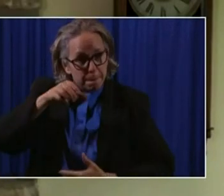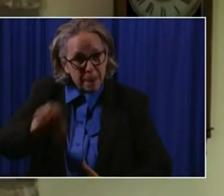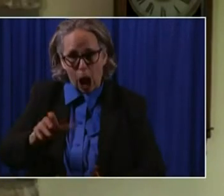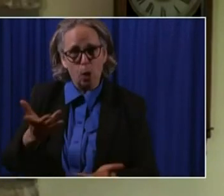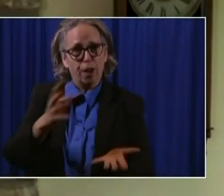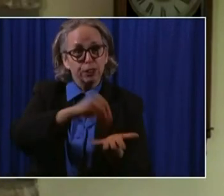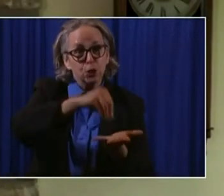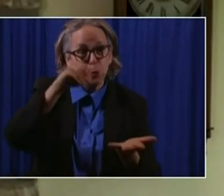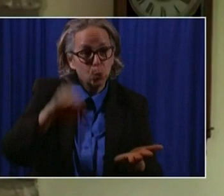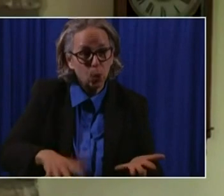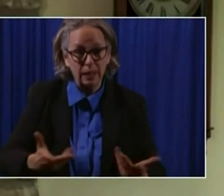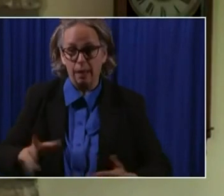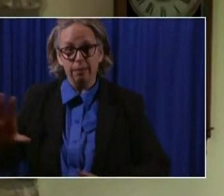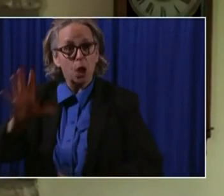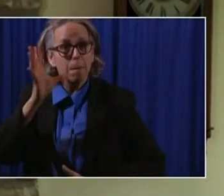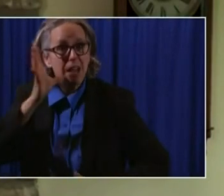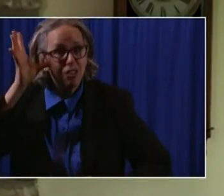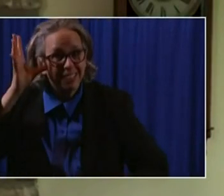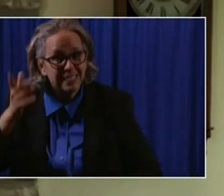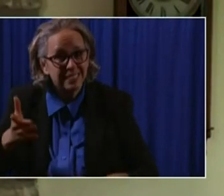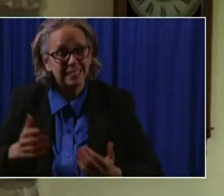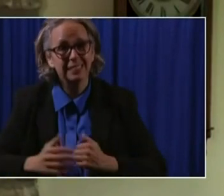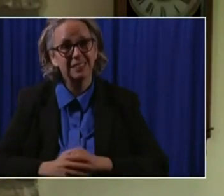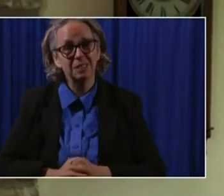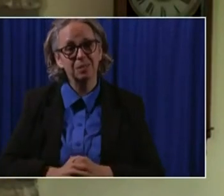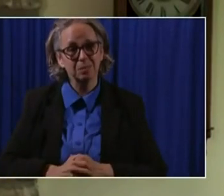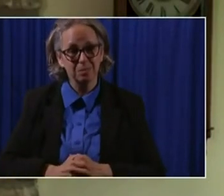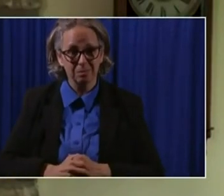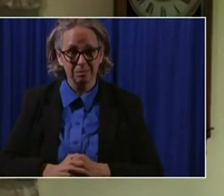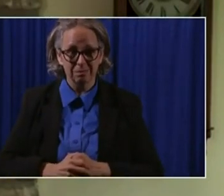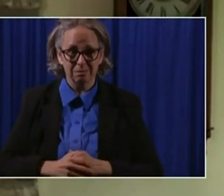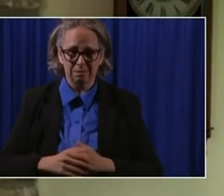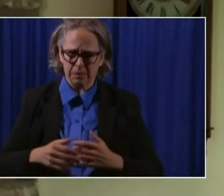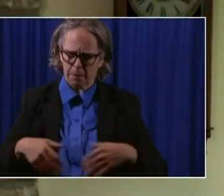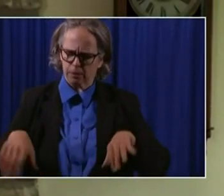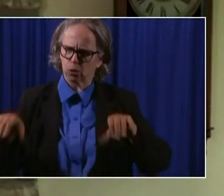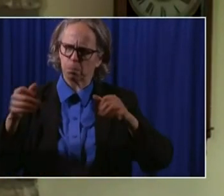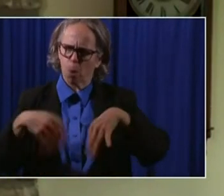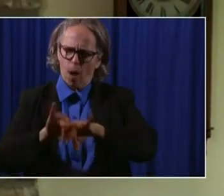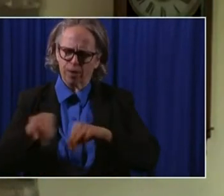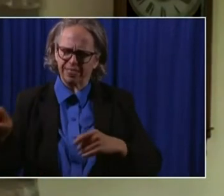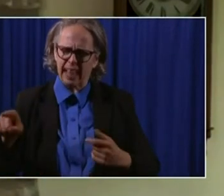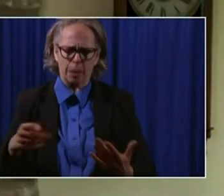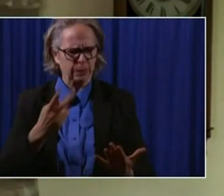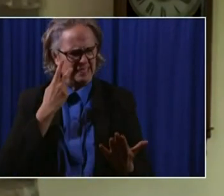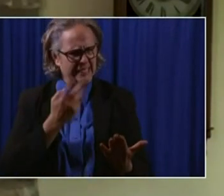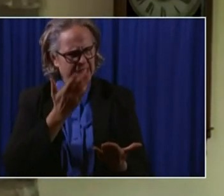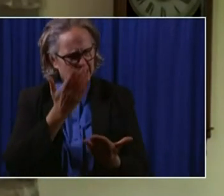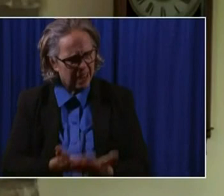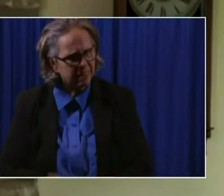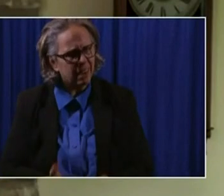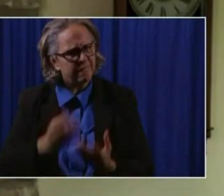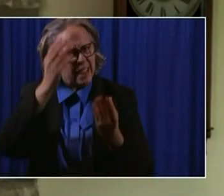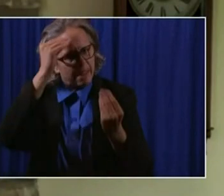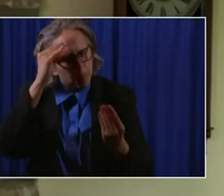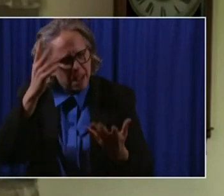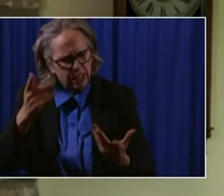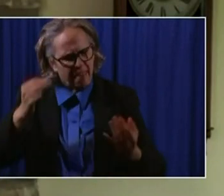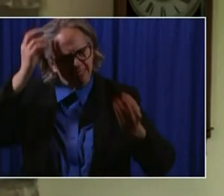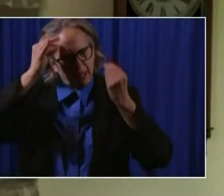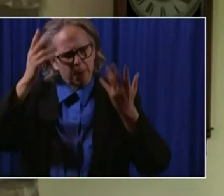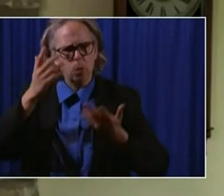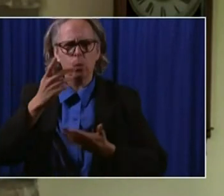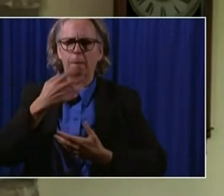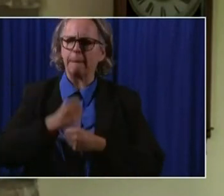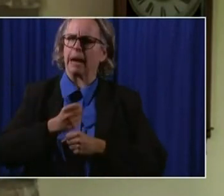schools to take all the evidence, all the information, and make the best judgment call for